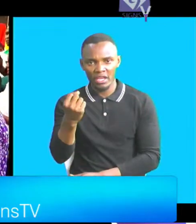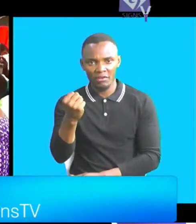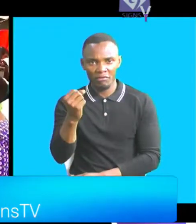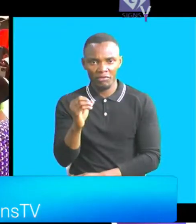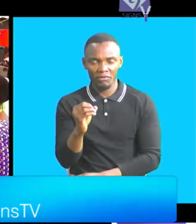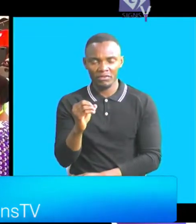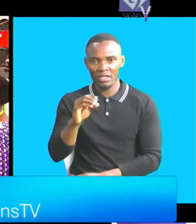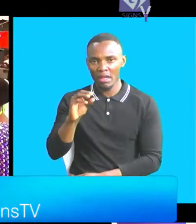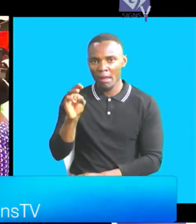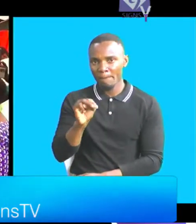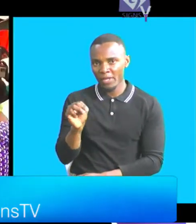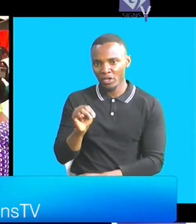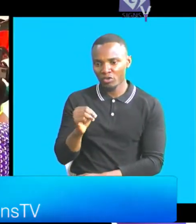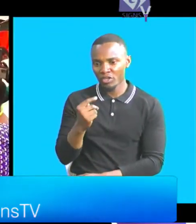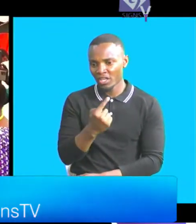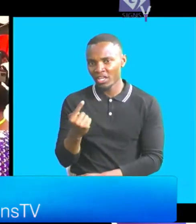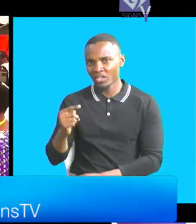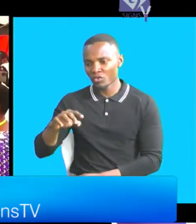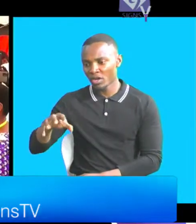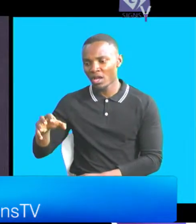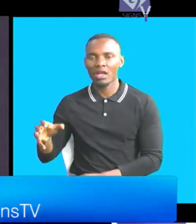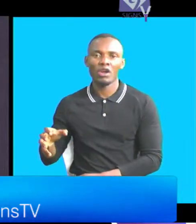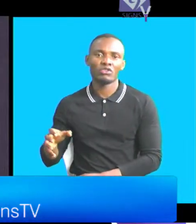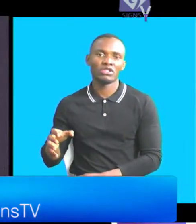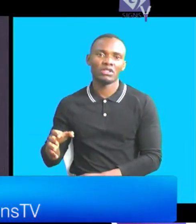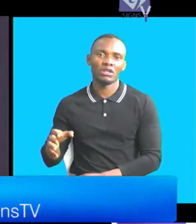county ya kujenga hiyo industrial park.